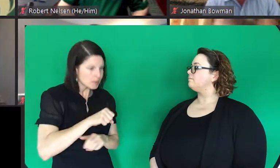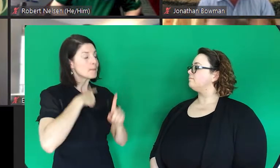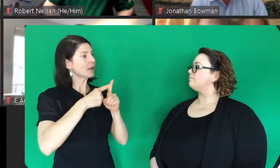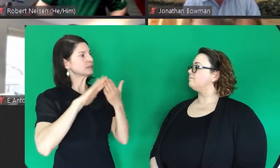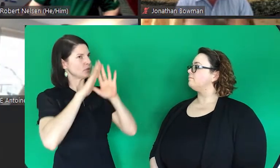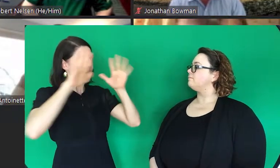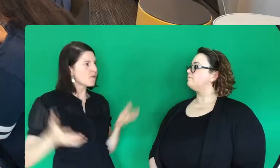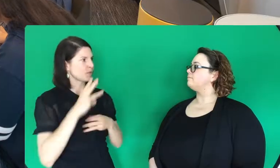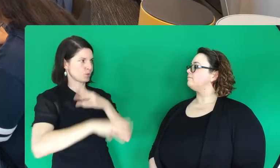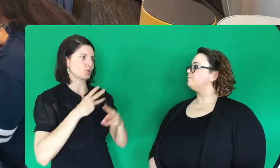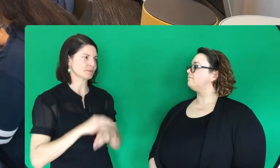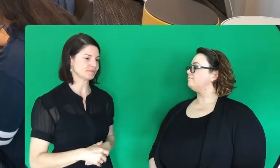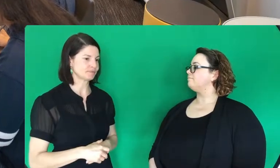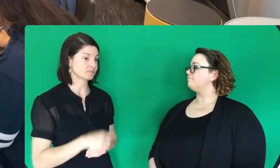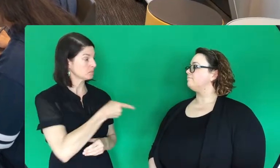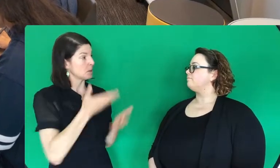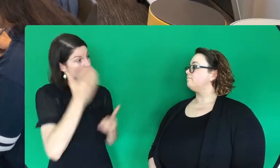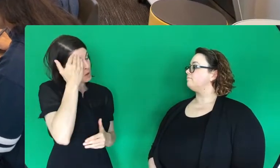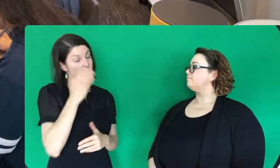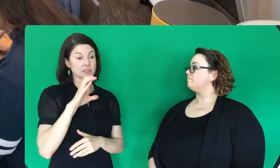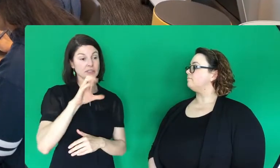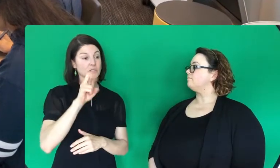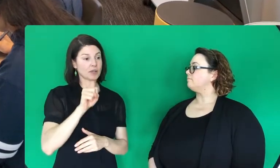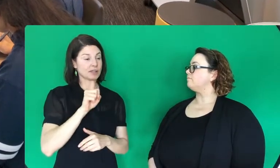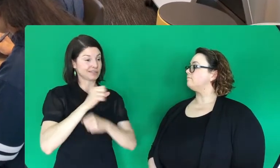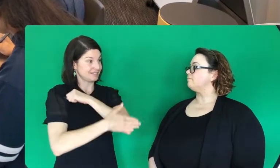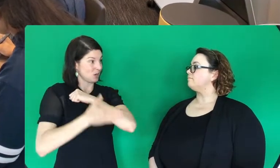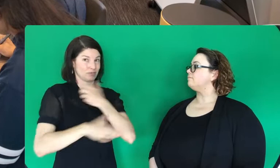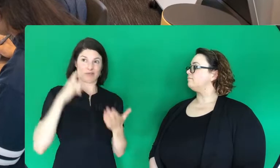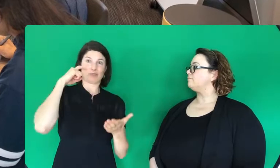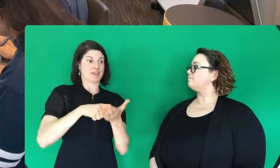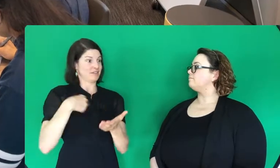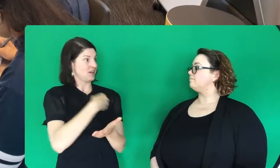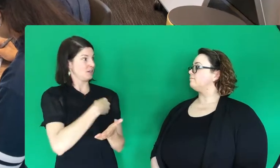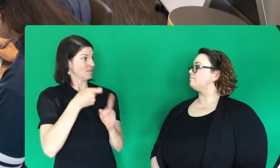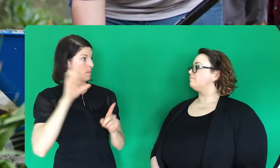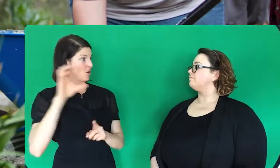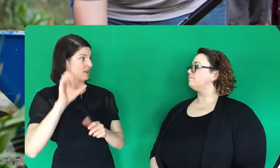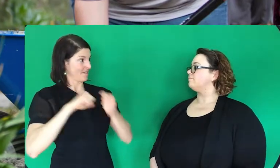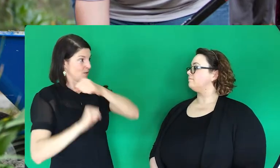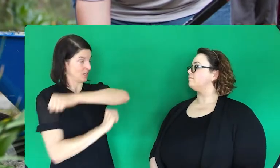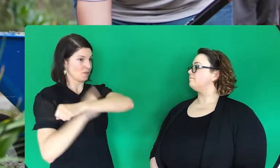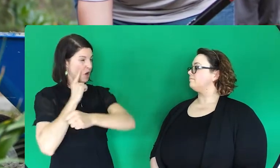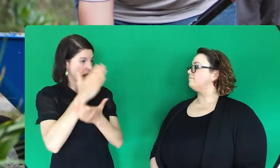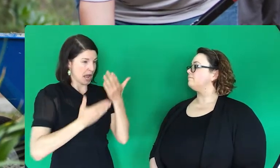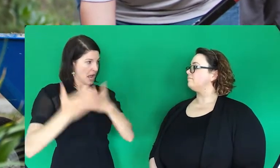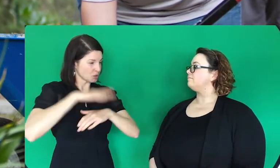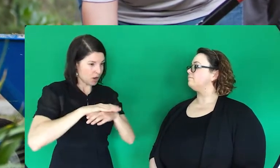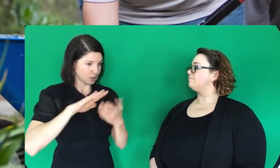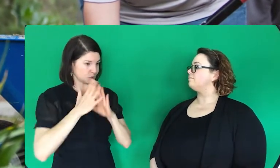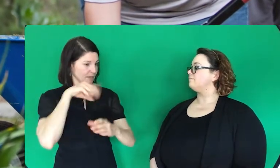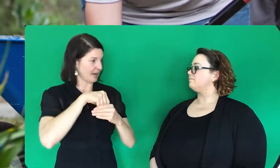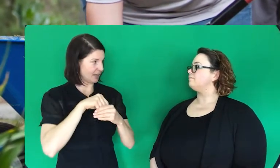but also our community throughout the world. As you may know, Sacramento State has been nationally recognized by the Carnegie Foundation for